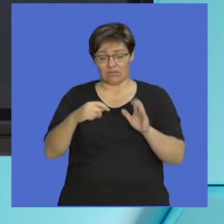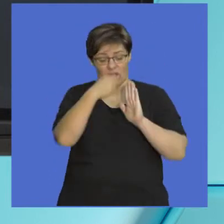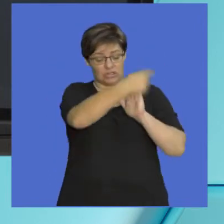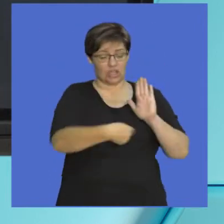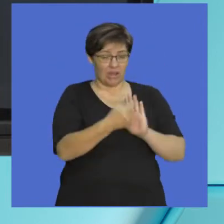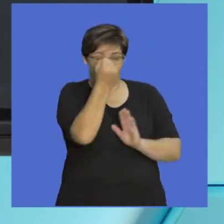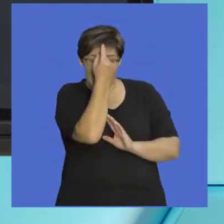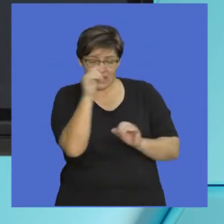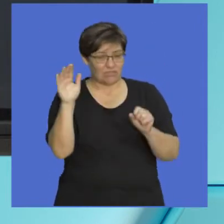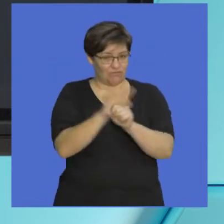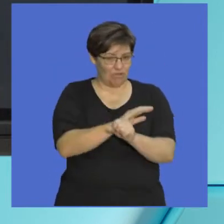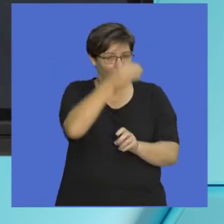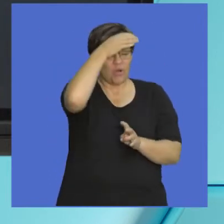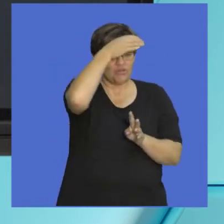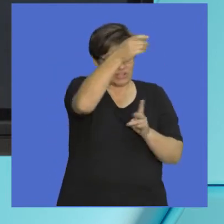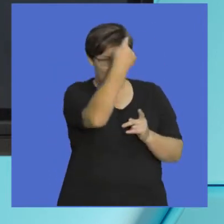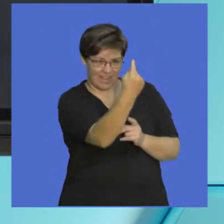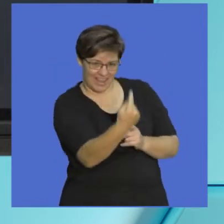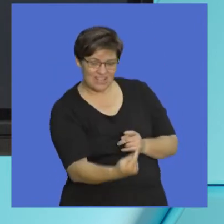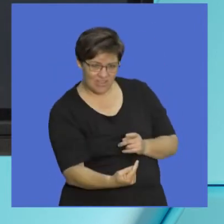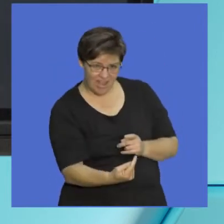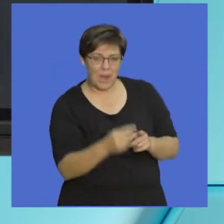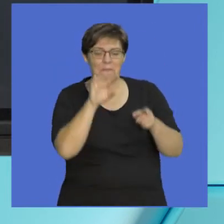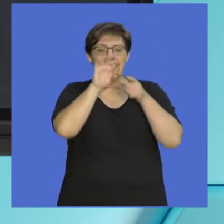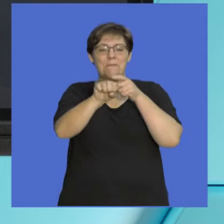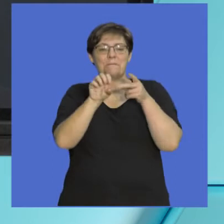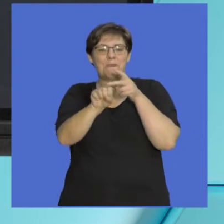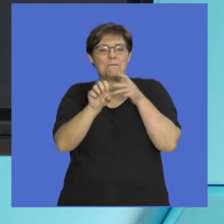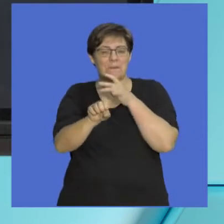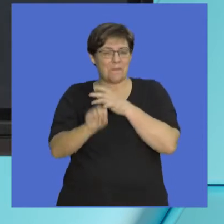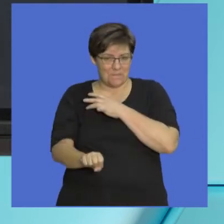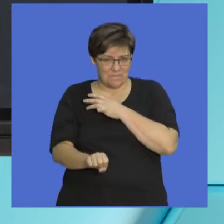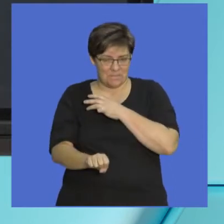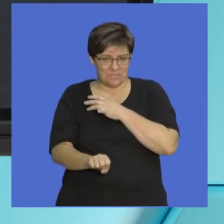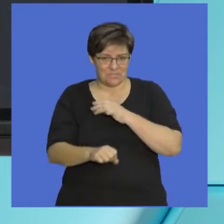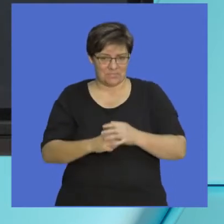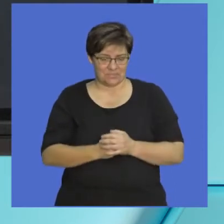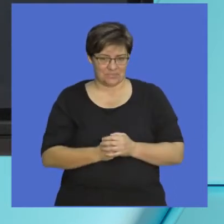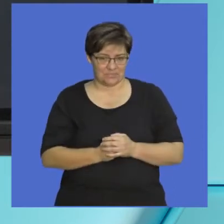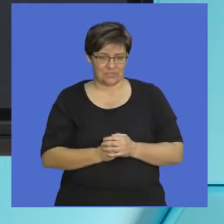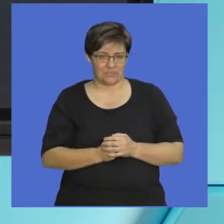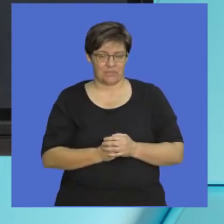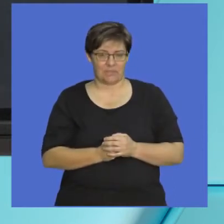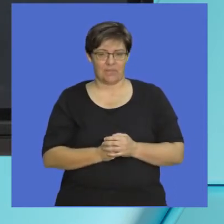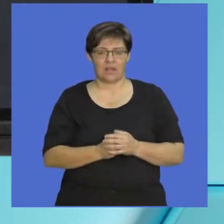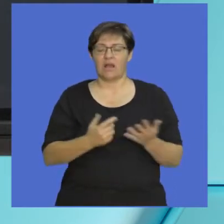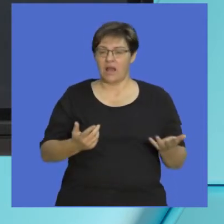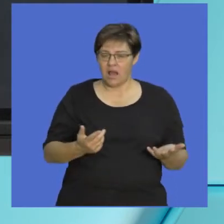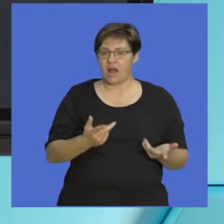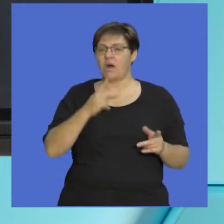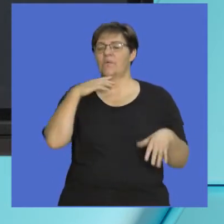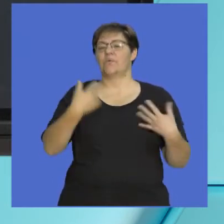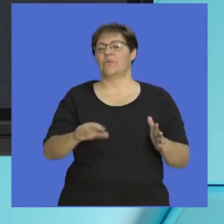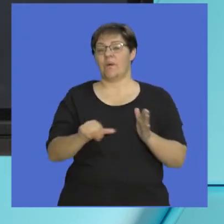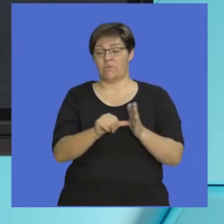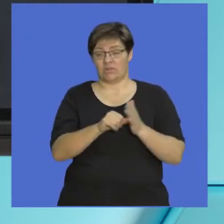circuits, even understanding the concepts and even trying to discover some of these facts that we want to bring forward today, I think it